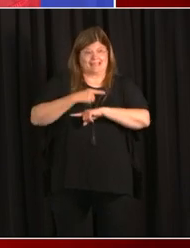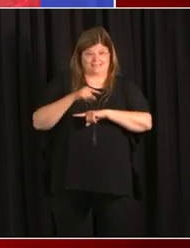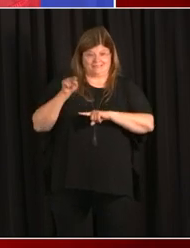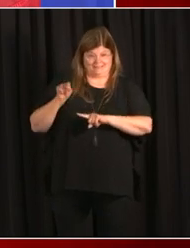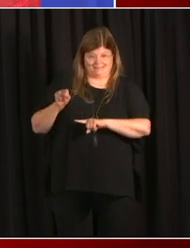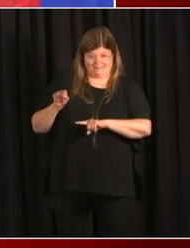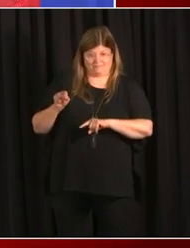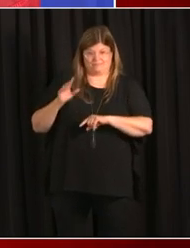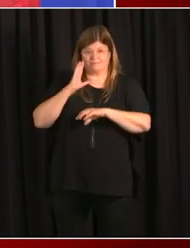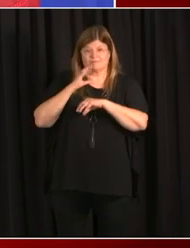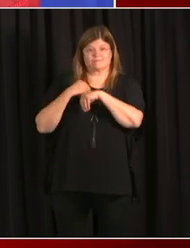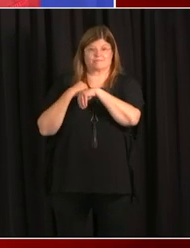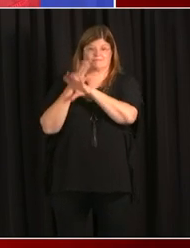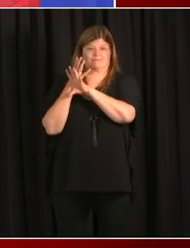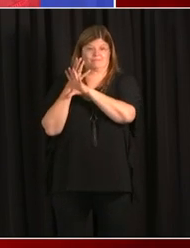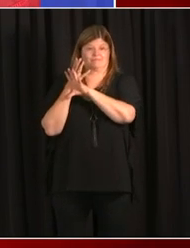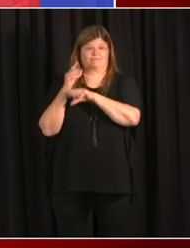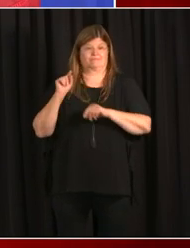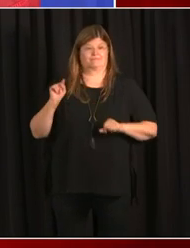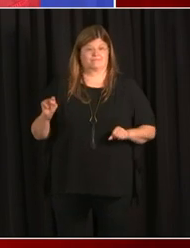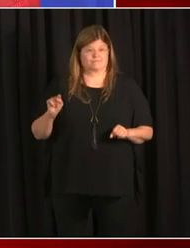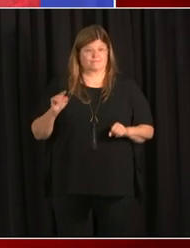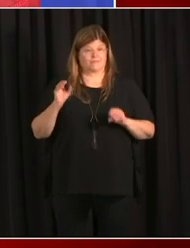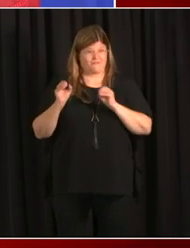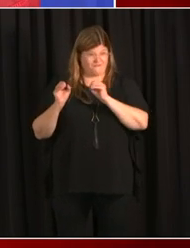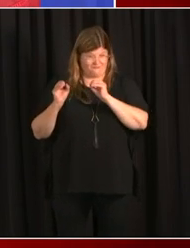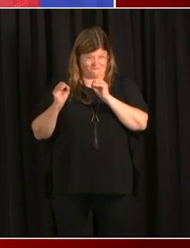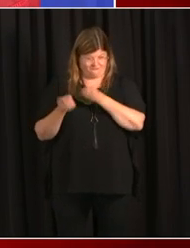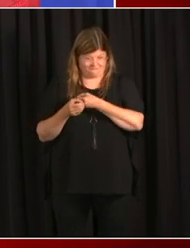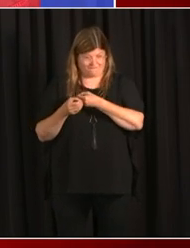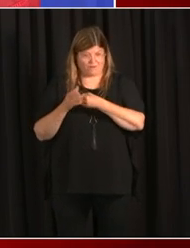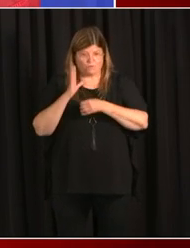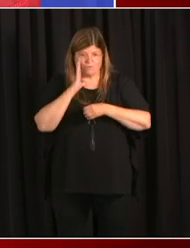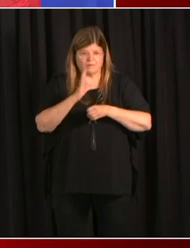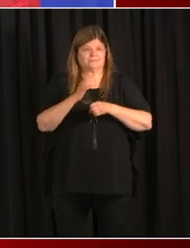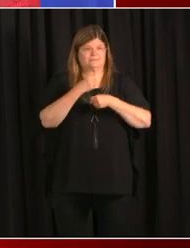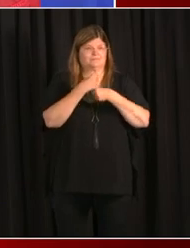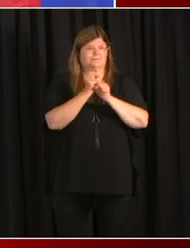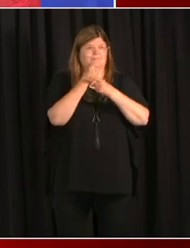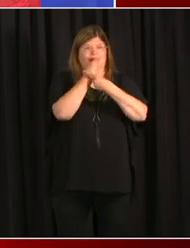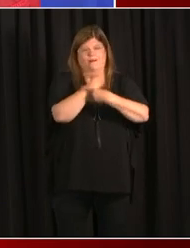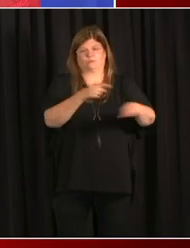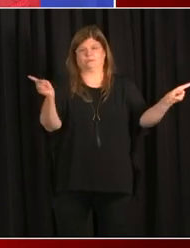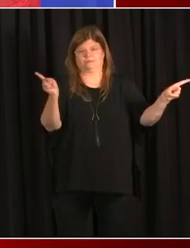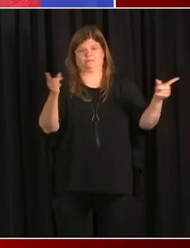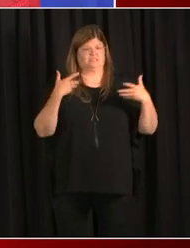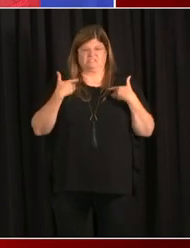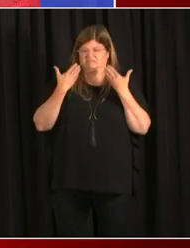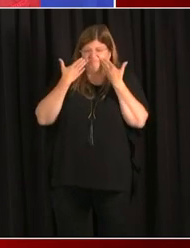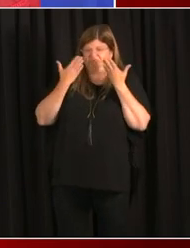an announcement soon about the Mayor's Arts Award, which we're also planning to do